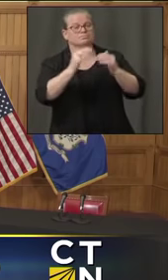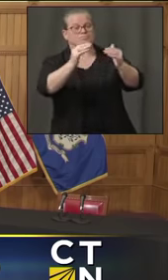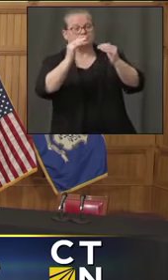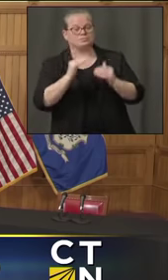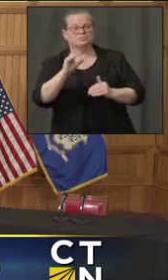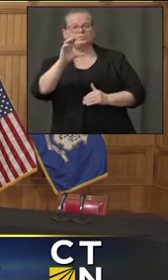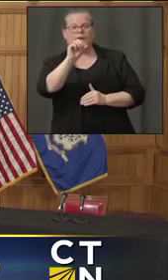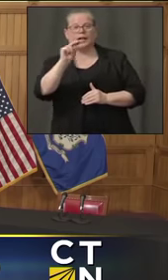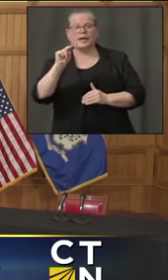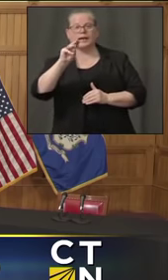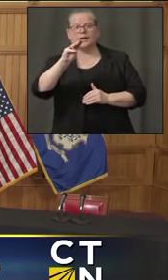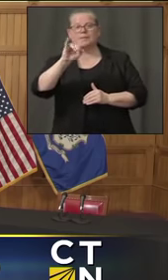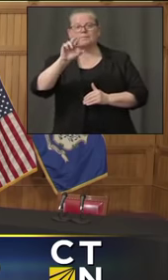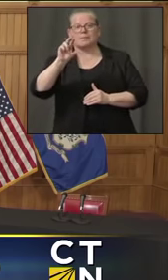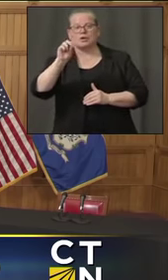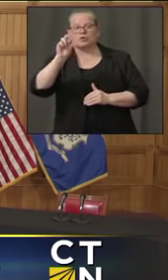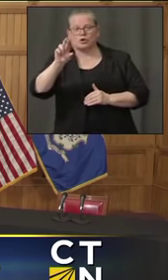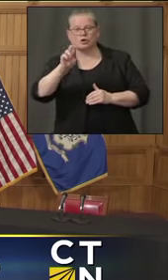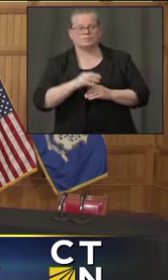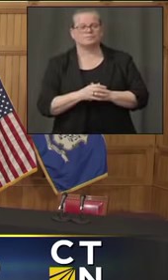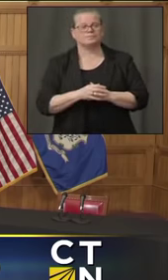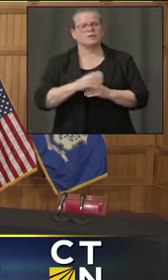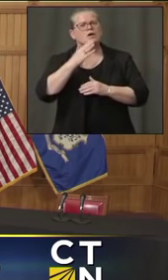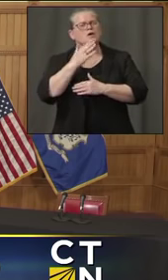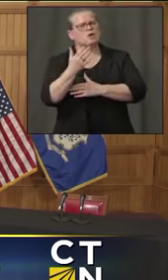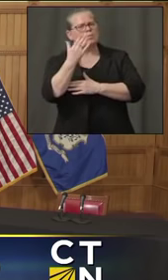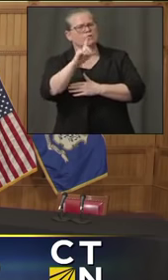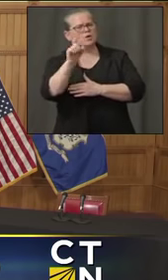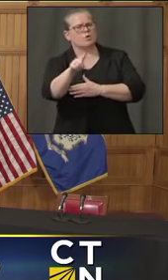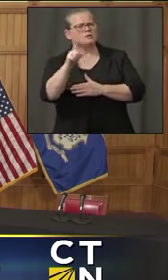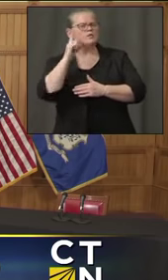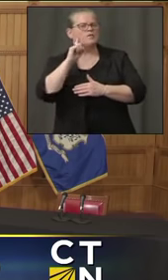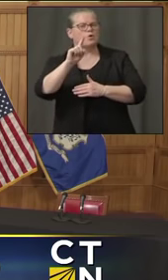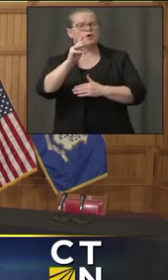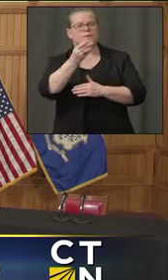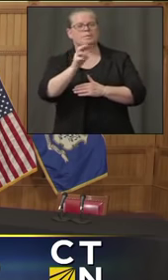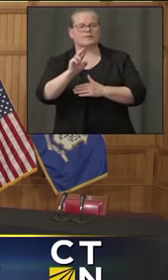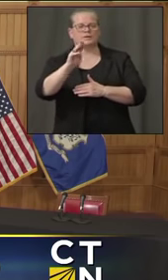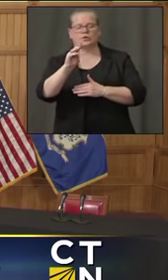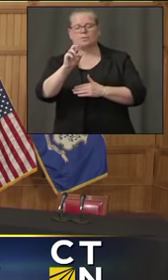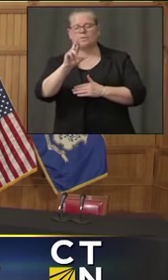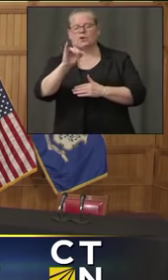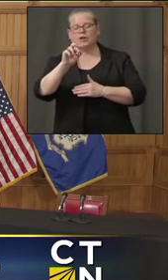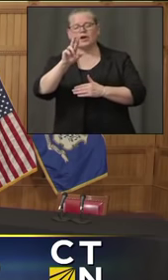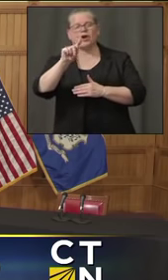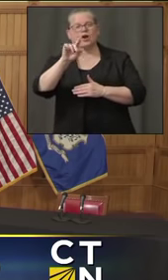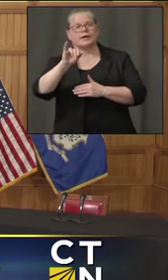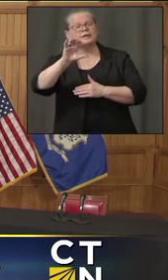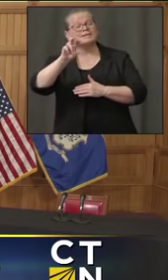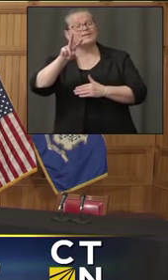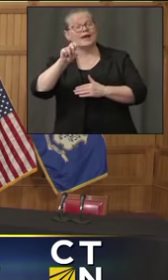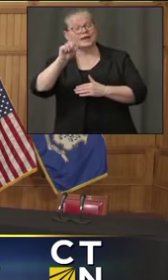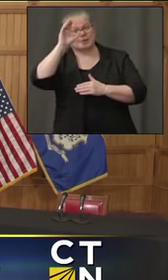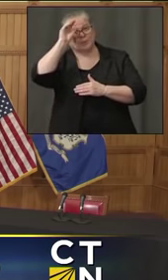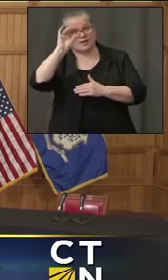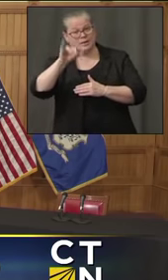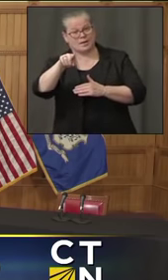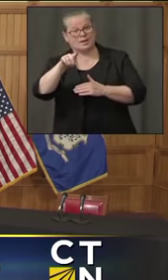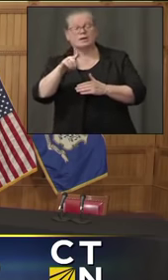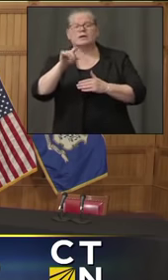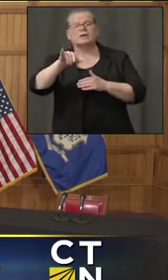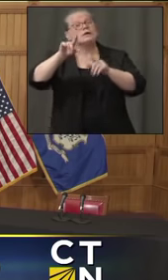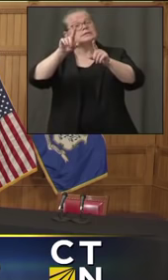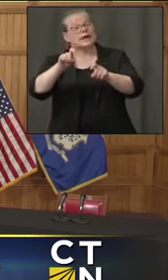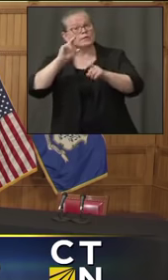Good morning. Question for Mr. Moriarty. Are these testing sites going to be using the Abbott test?